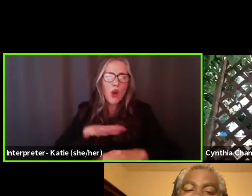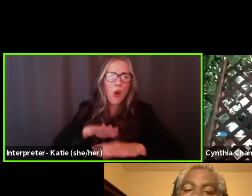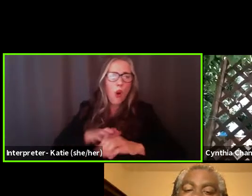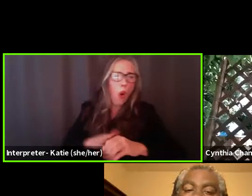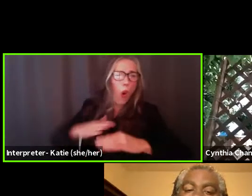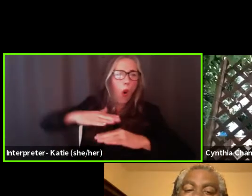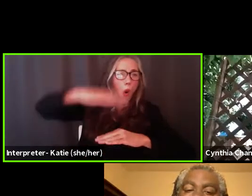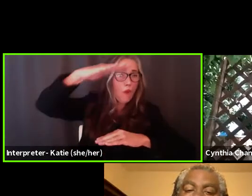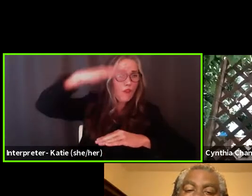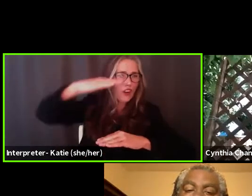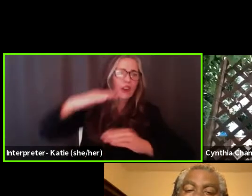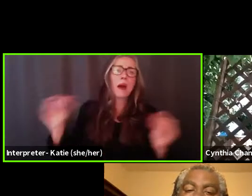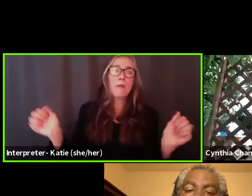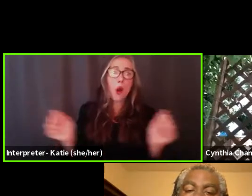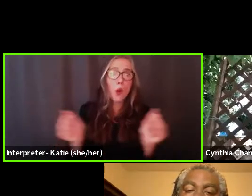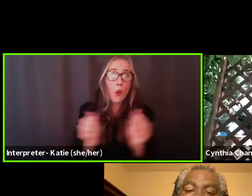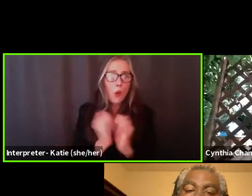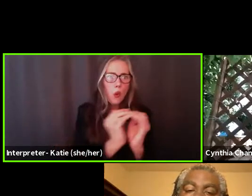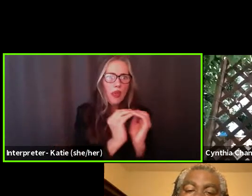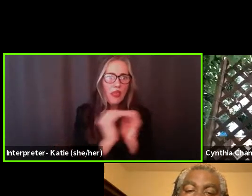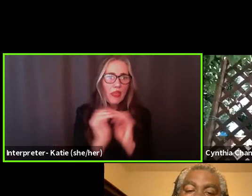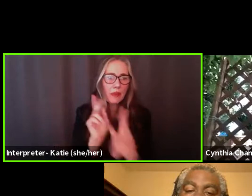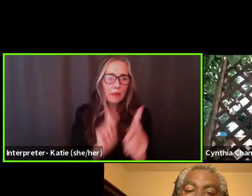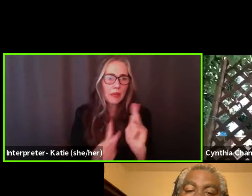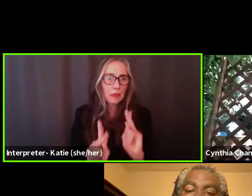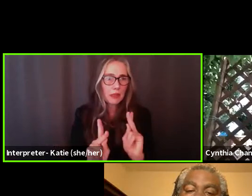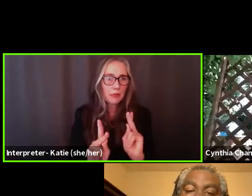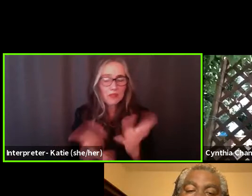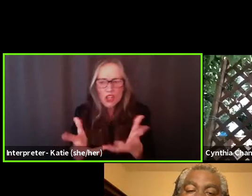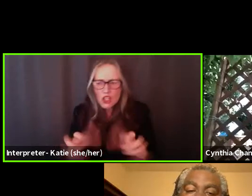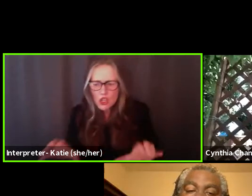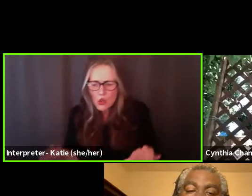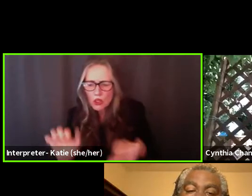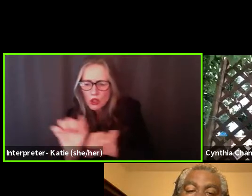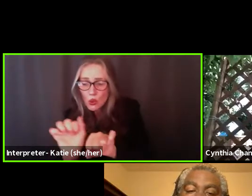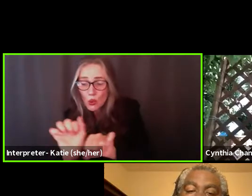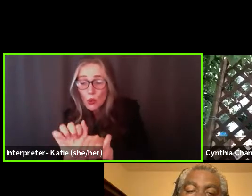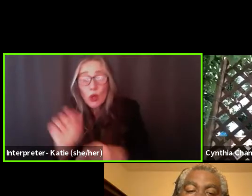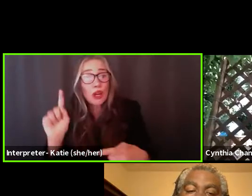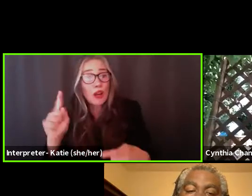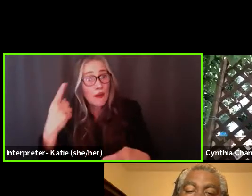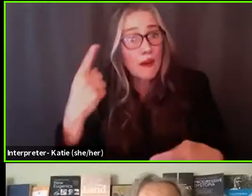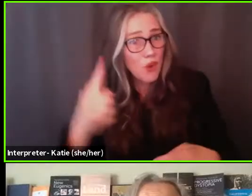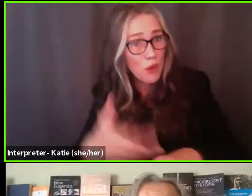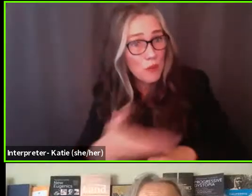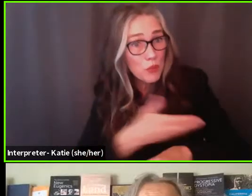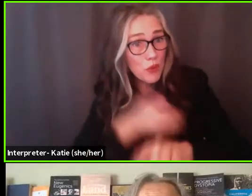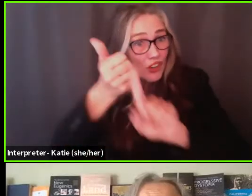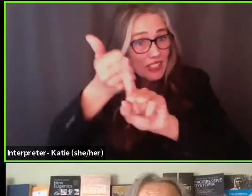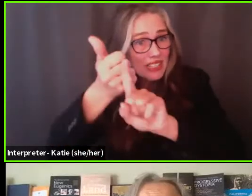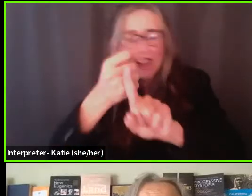information but doing so not just to improve herself doing it so she could share it with anyone and everyone at